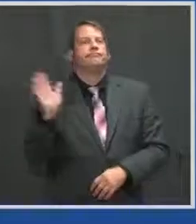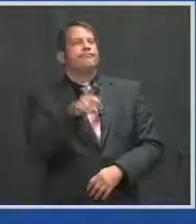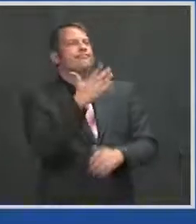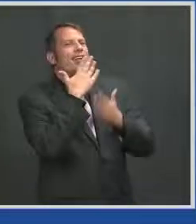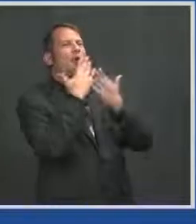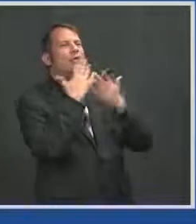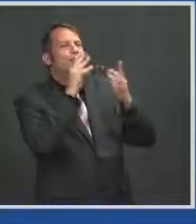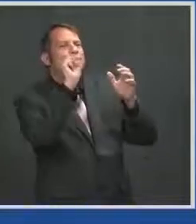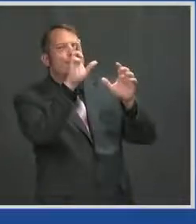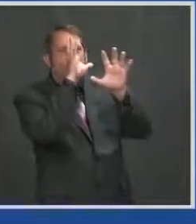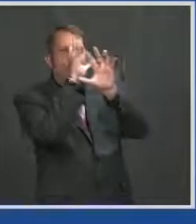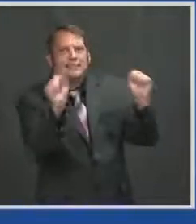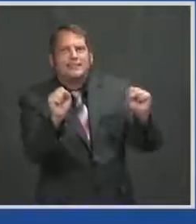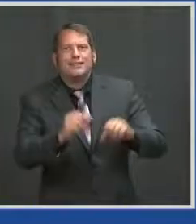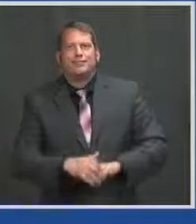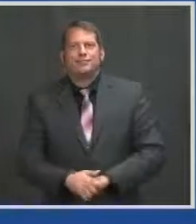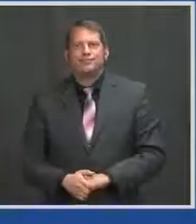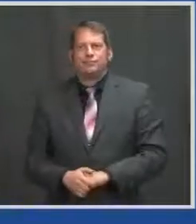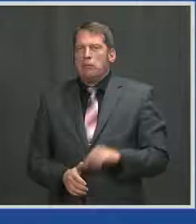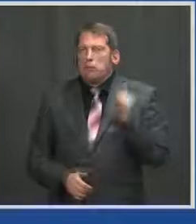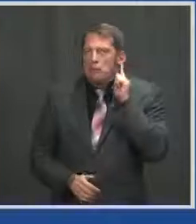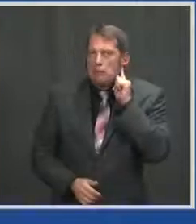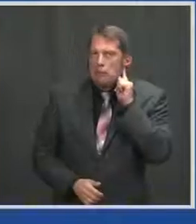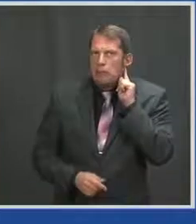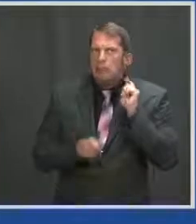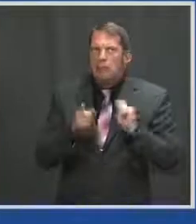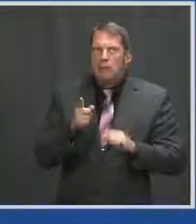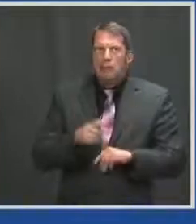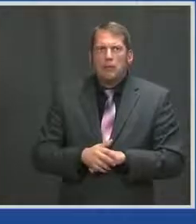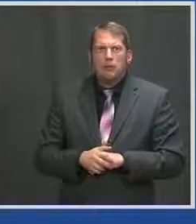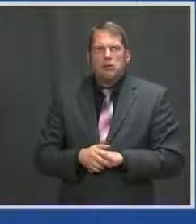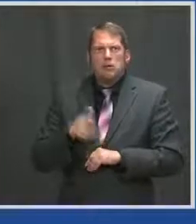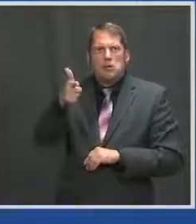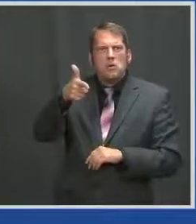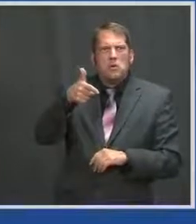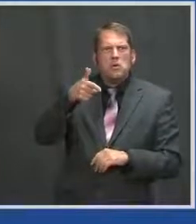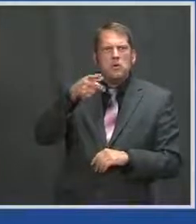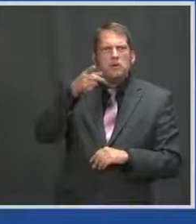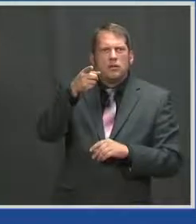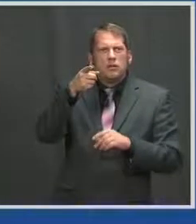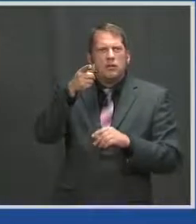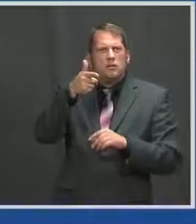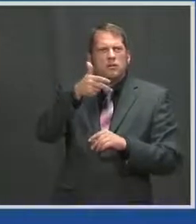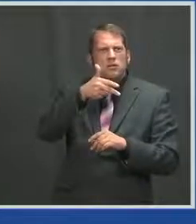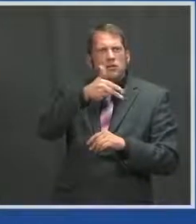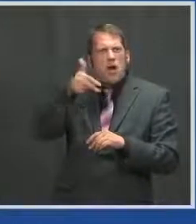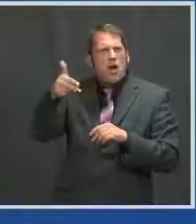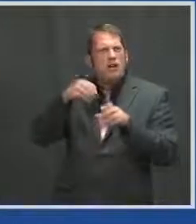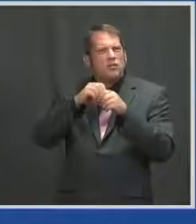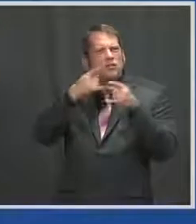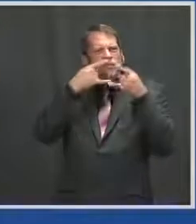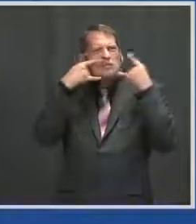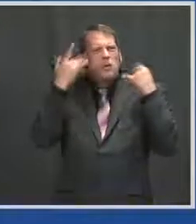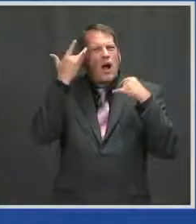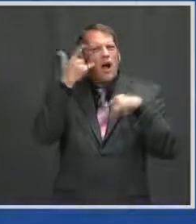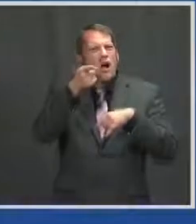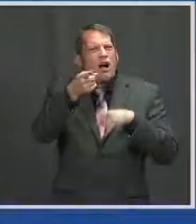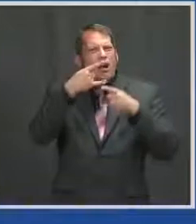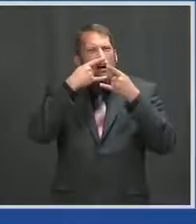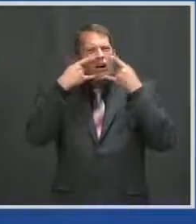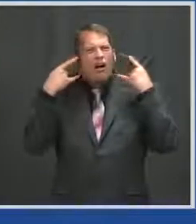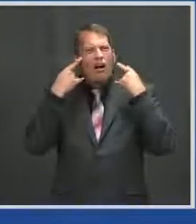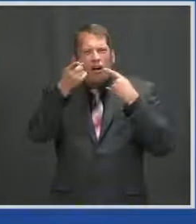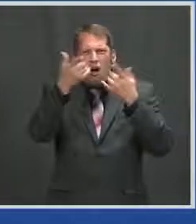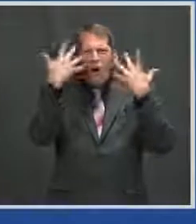I noticed you walked out to the podium with your mask on. Why do you choose to wear a mask so often when you're vaccinated and you're around